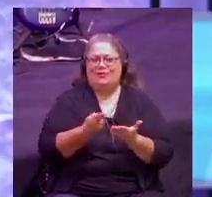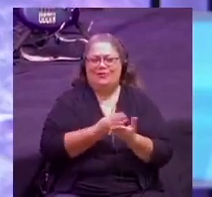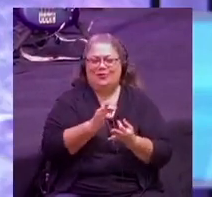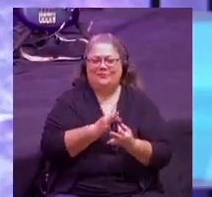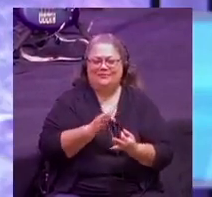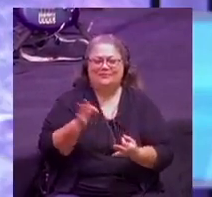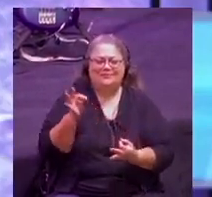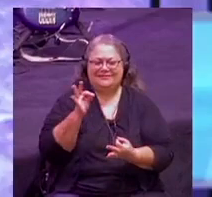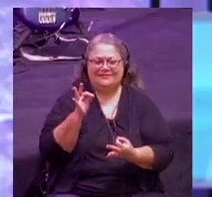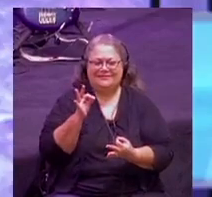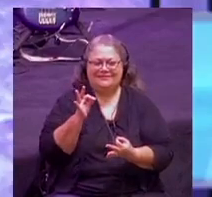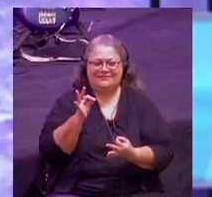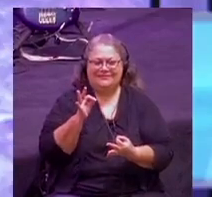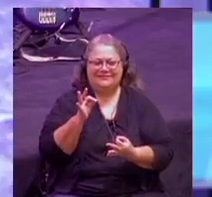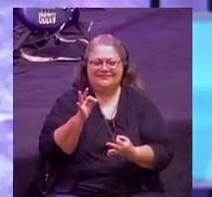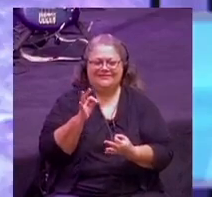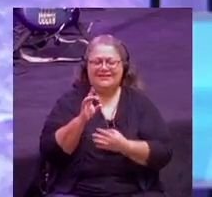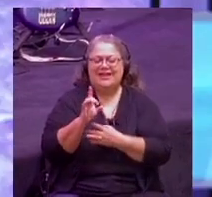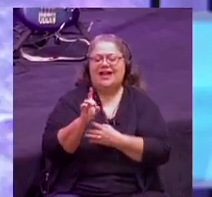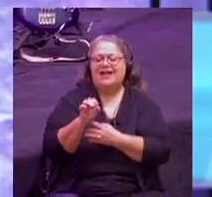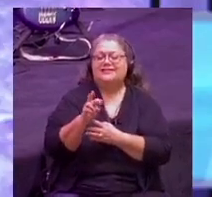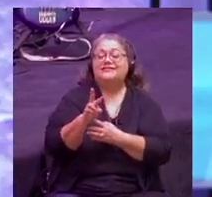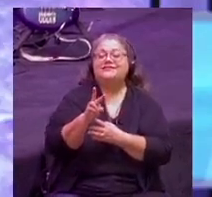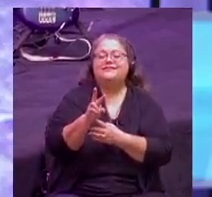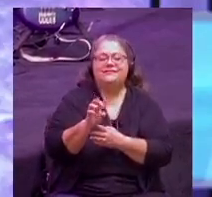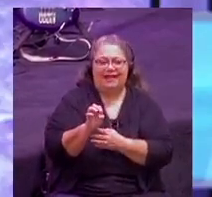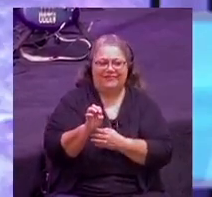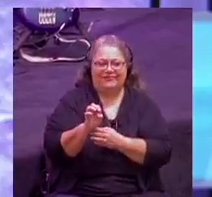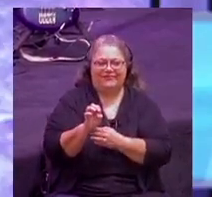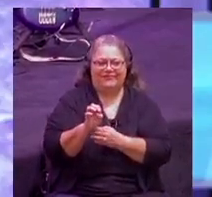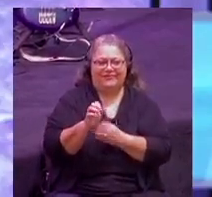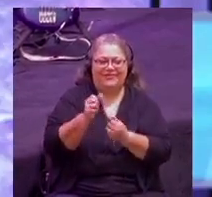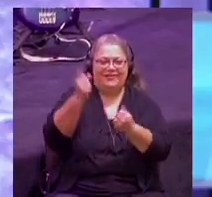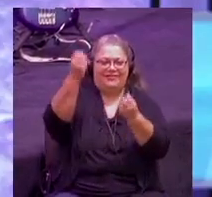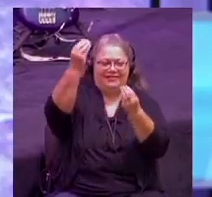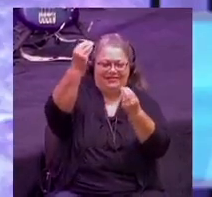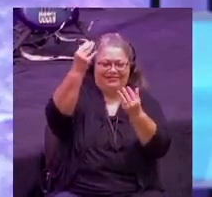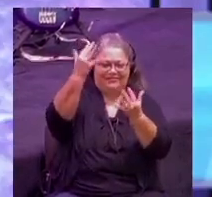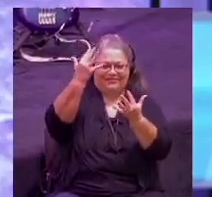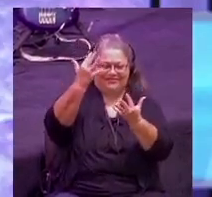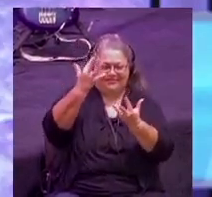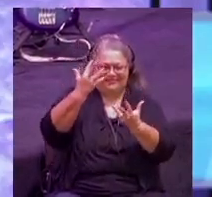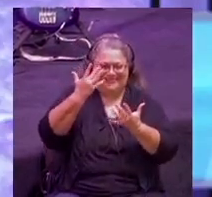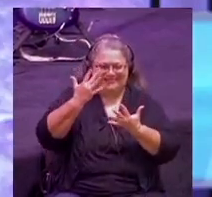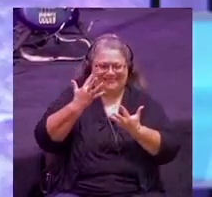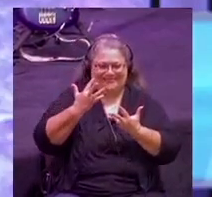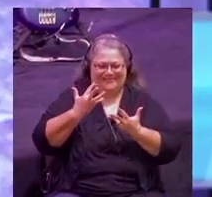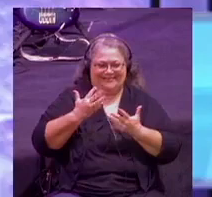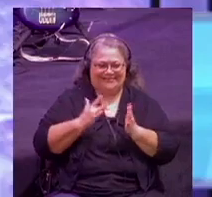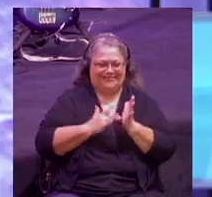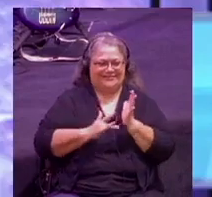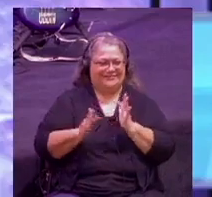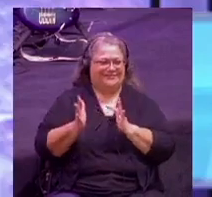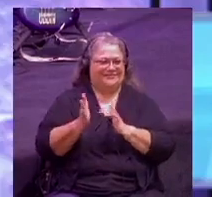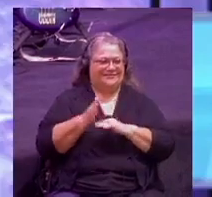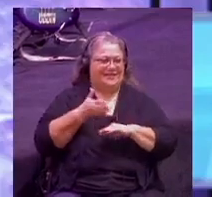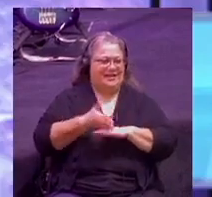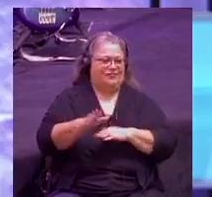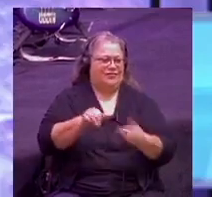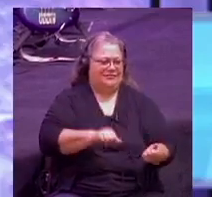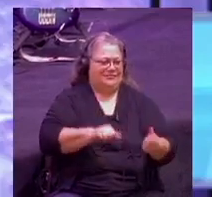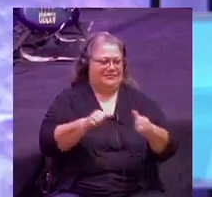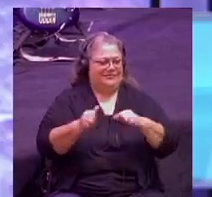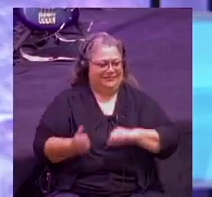is referenced as a dove that descended from heaven and fell on Jesus after his baptism. But the